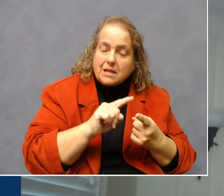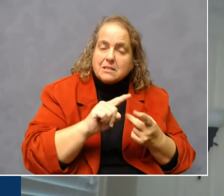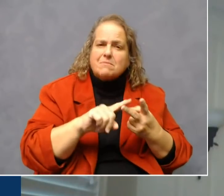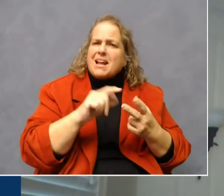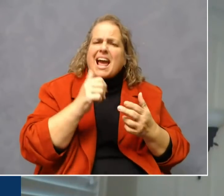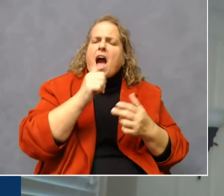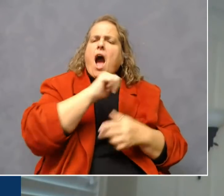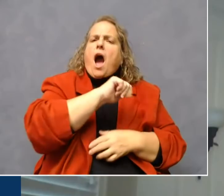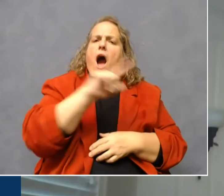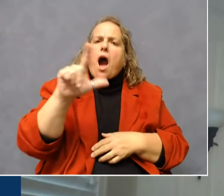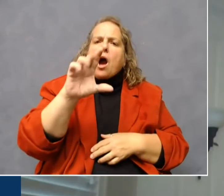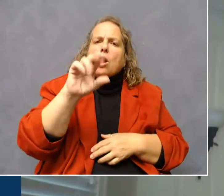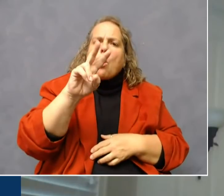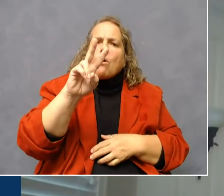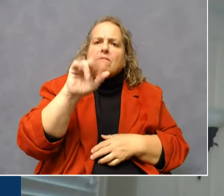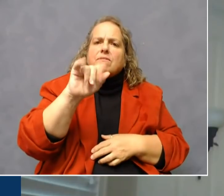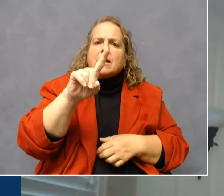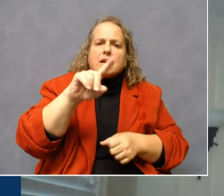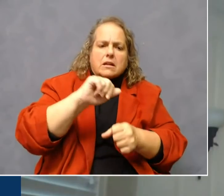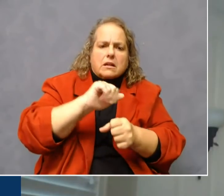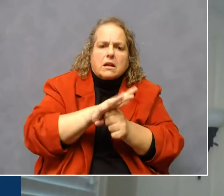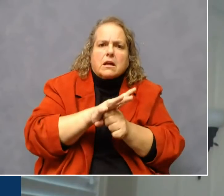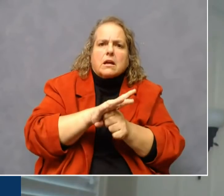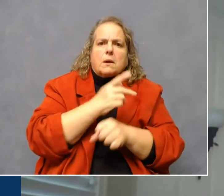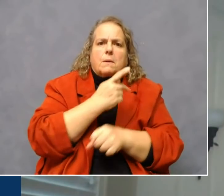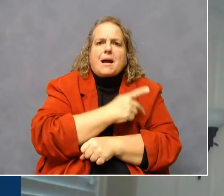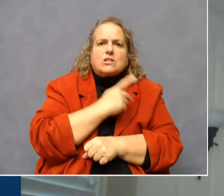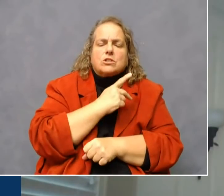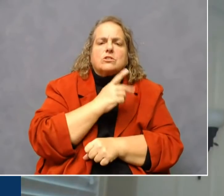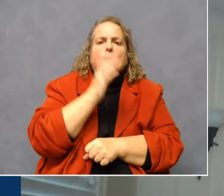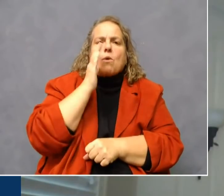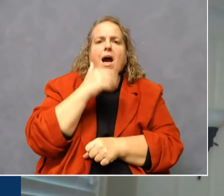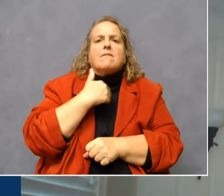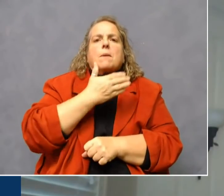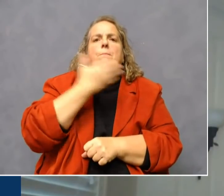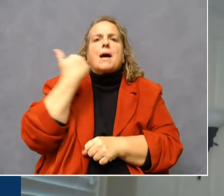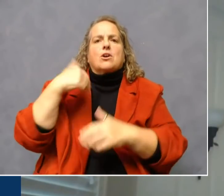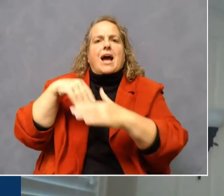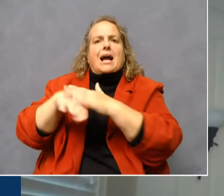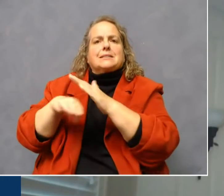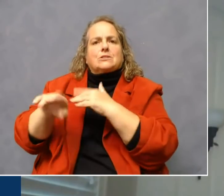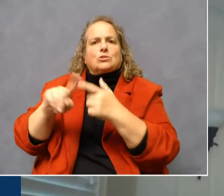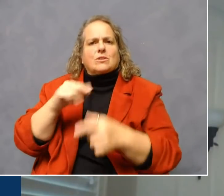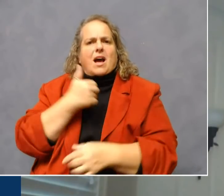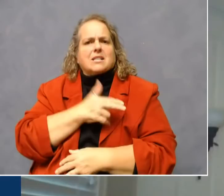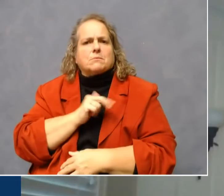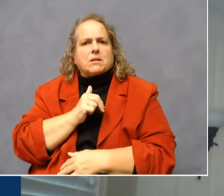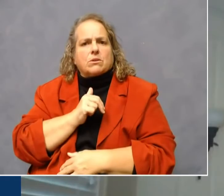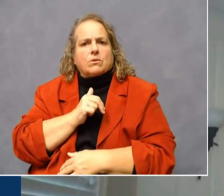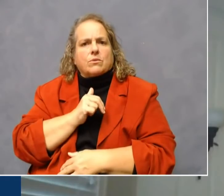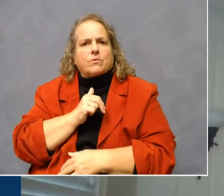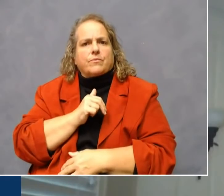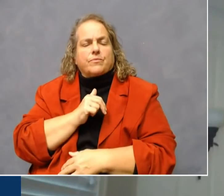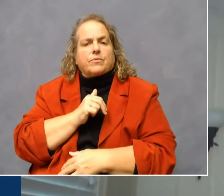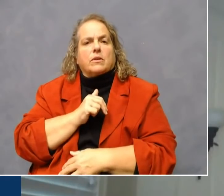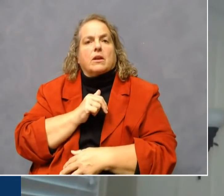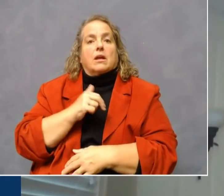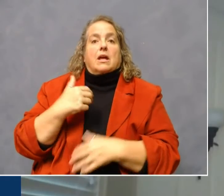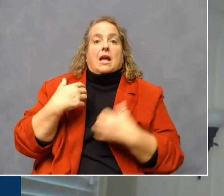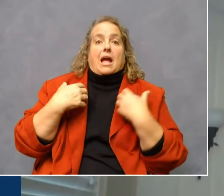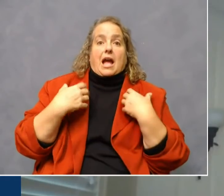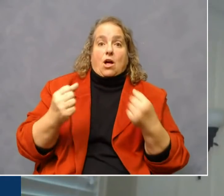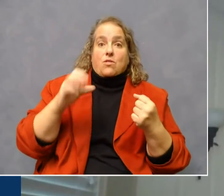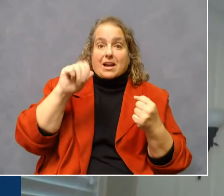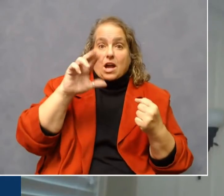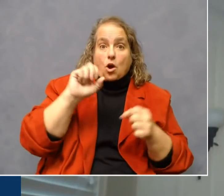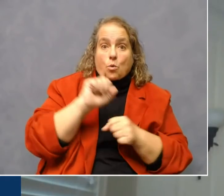COVID patients and non-COVID patients have access to a functioning healthcare system, reducing exposure of healthcare workers to the disease, so